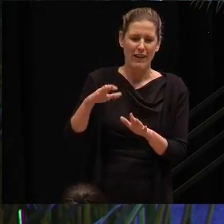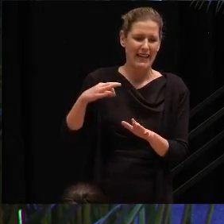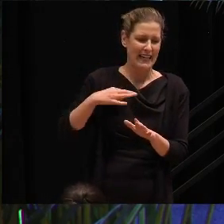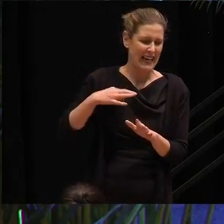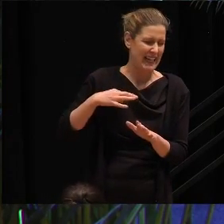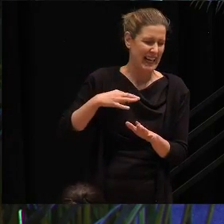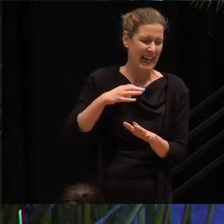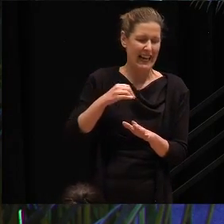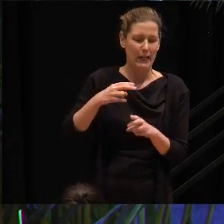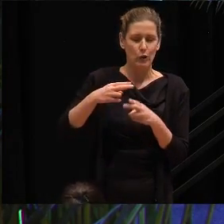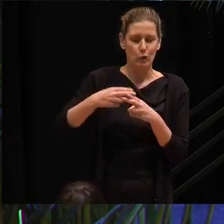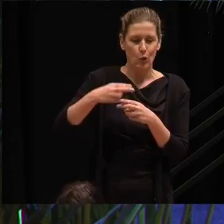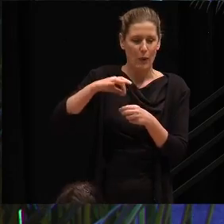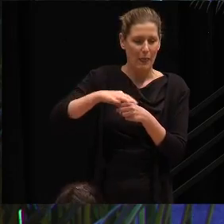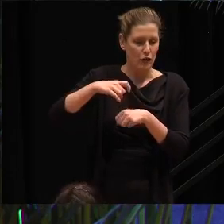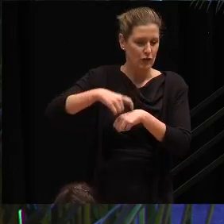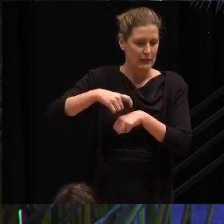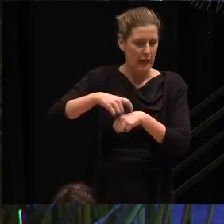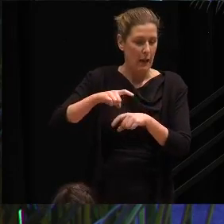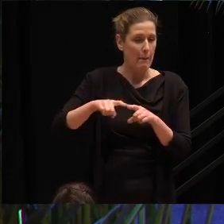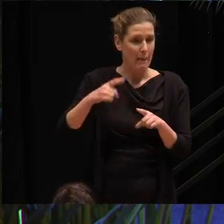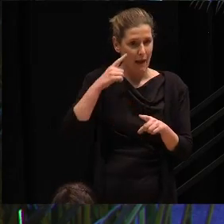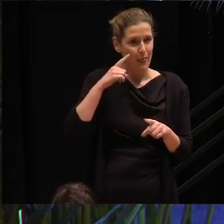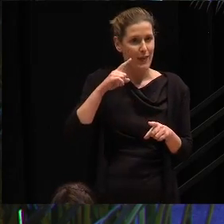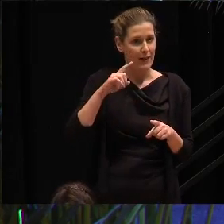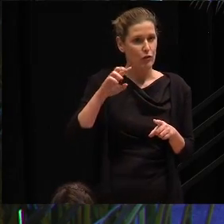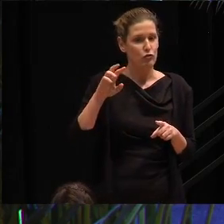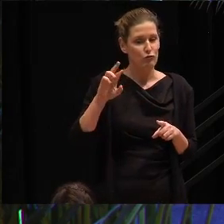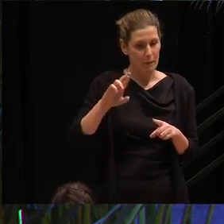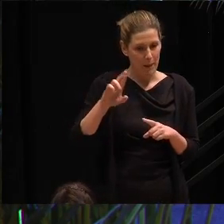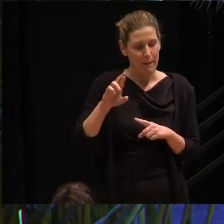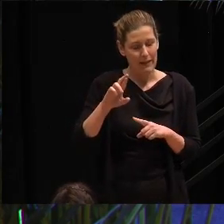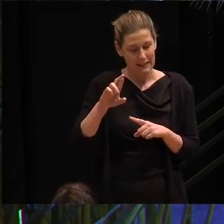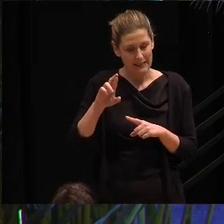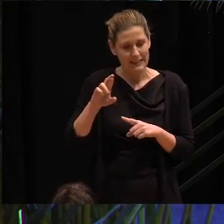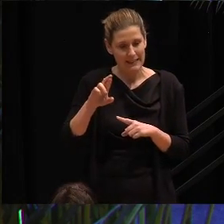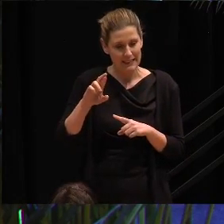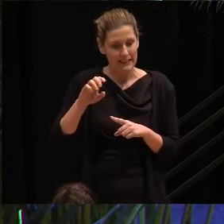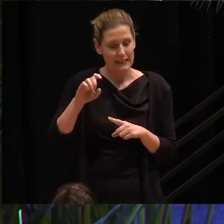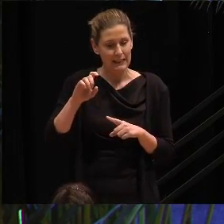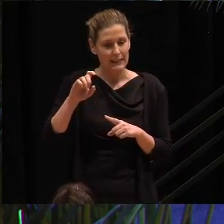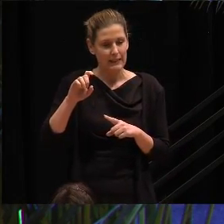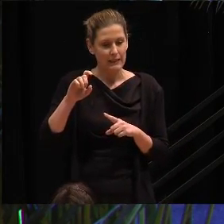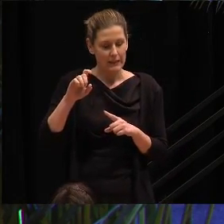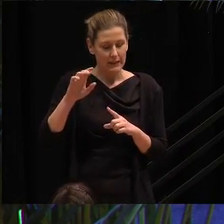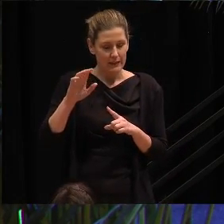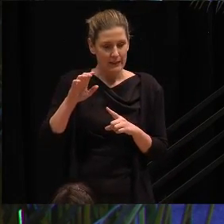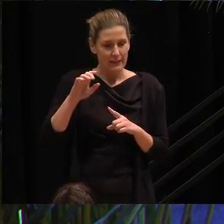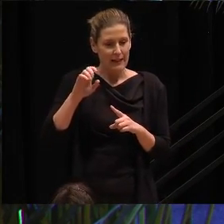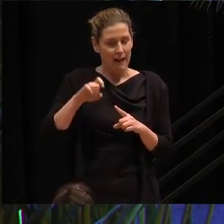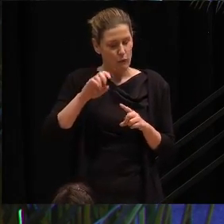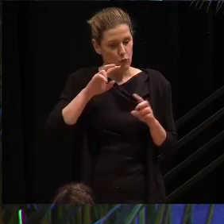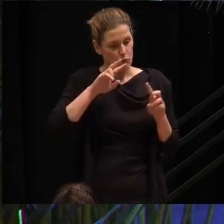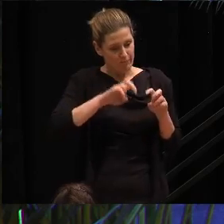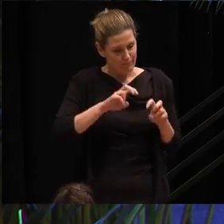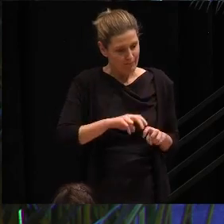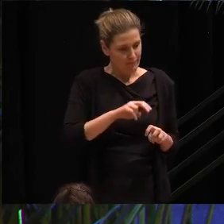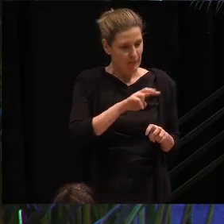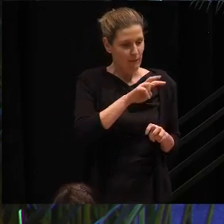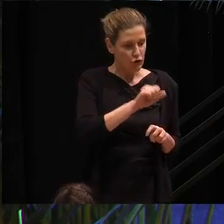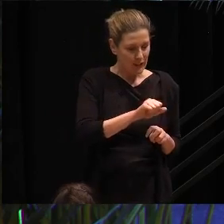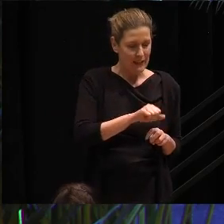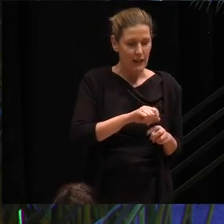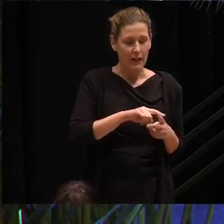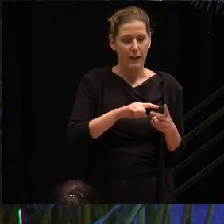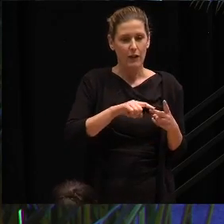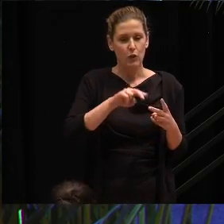short window. And I think Republicans do so at their peril to read into Virginia and New Jersey and some of these special